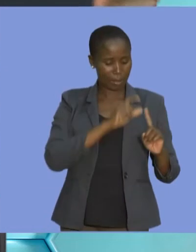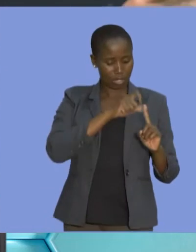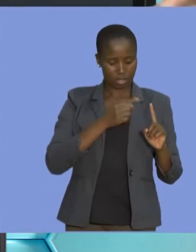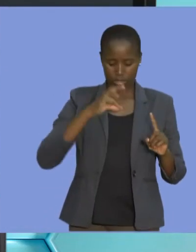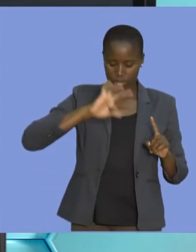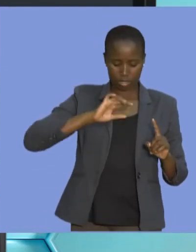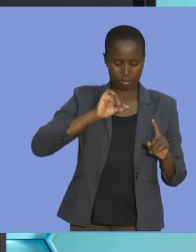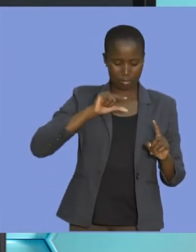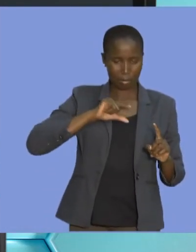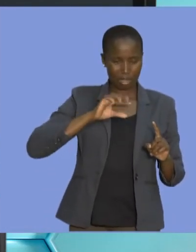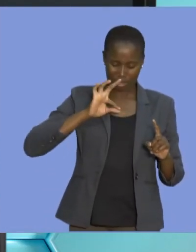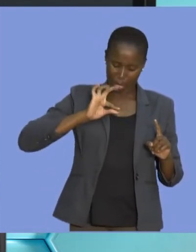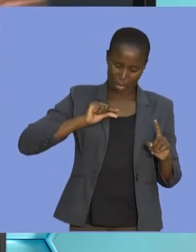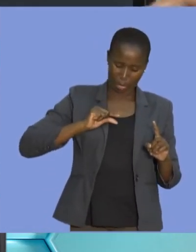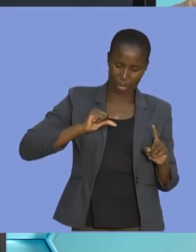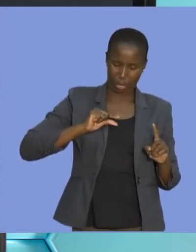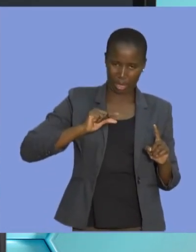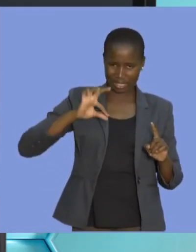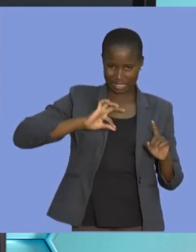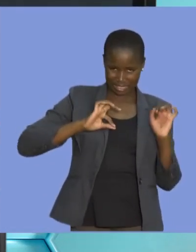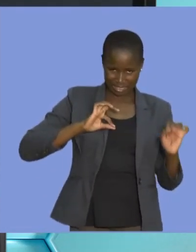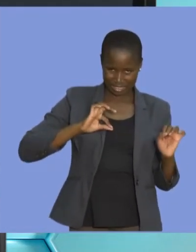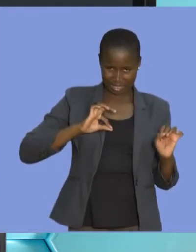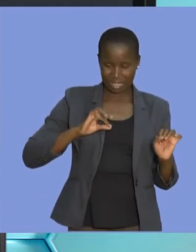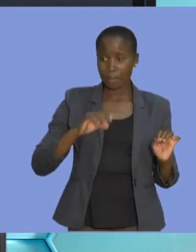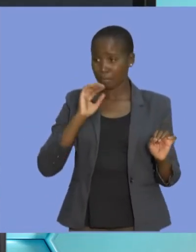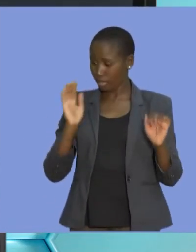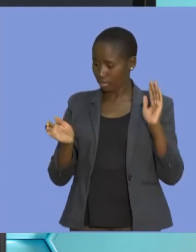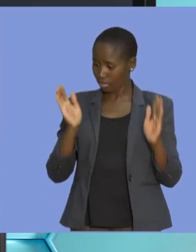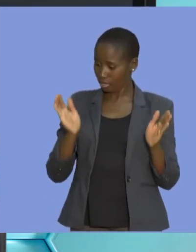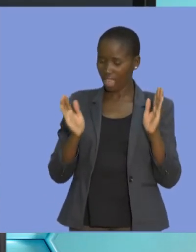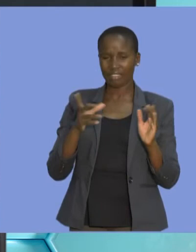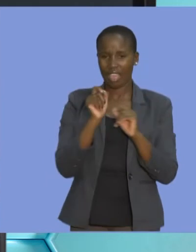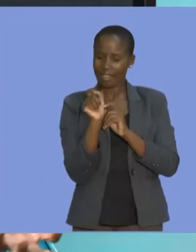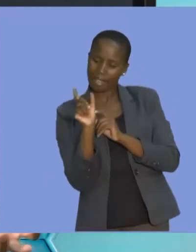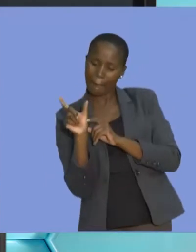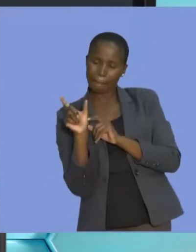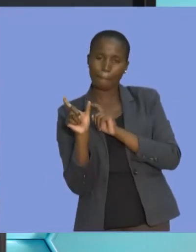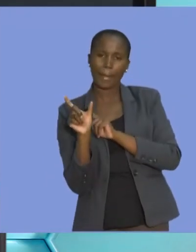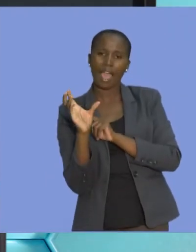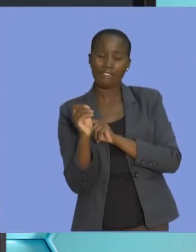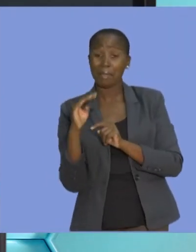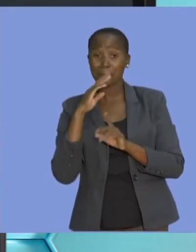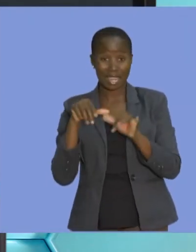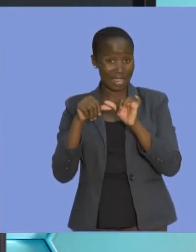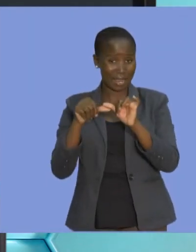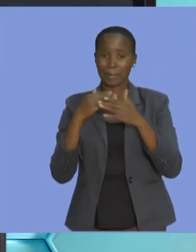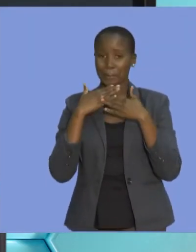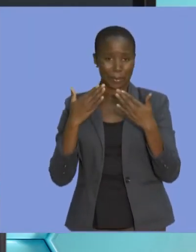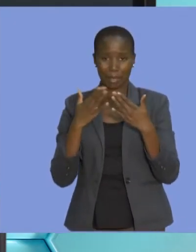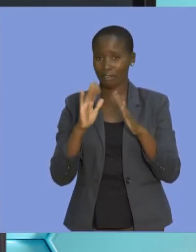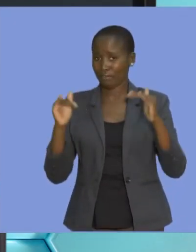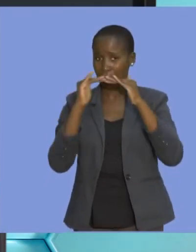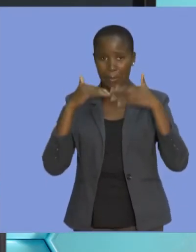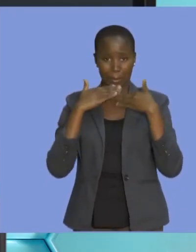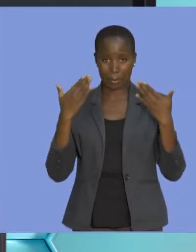huge deviation. There's a gap. It implies in that company there's inconsistency. But if I go